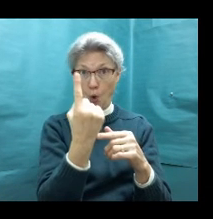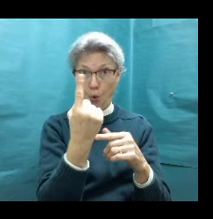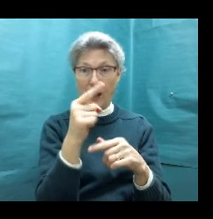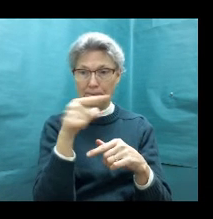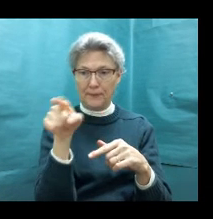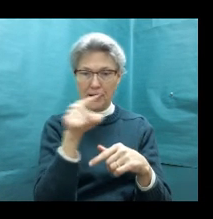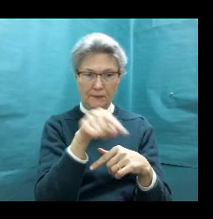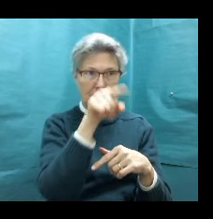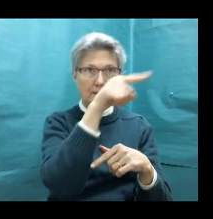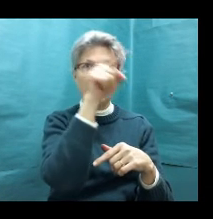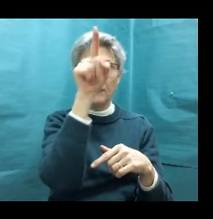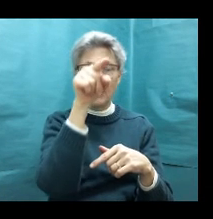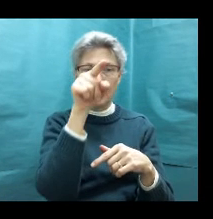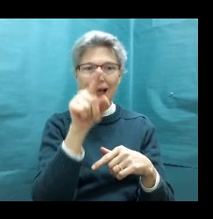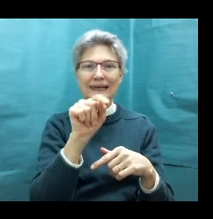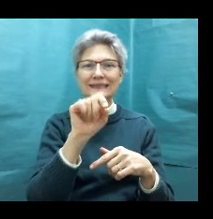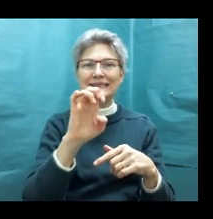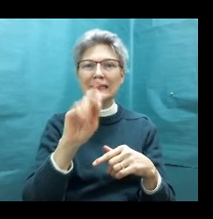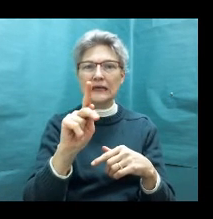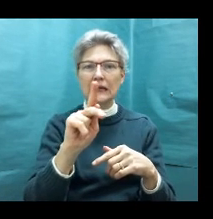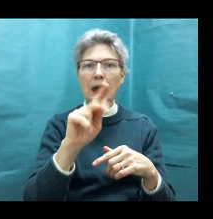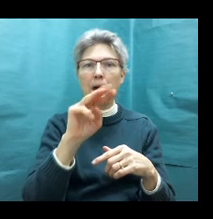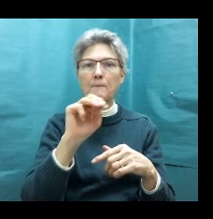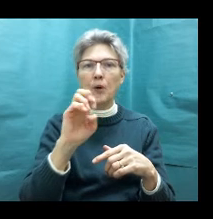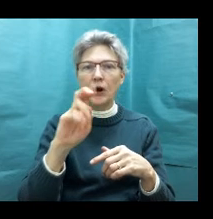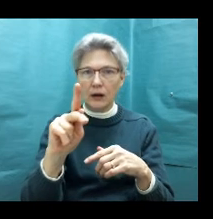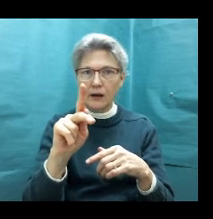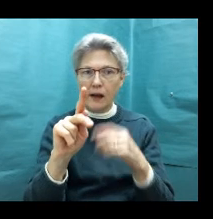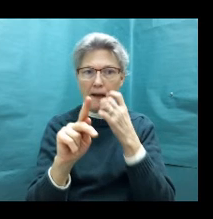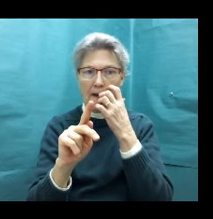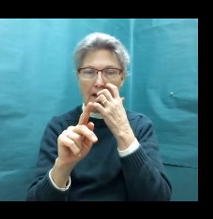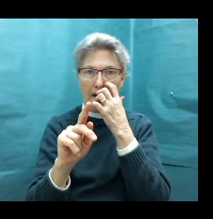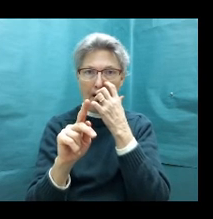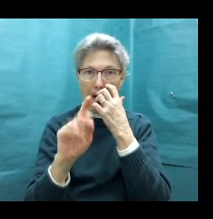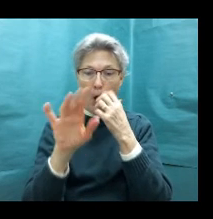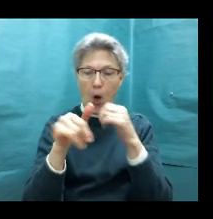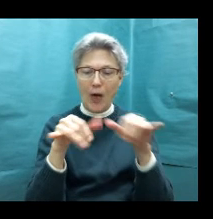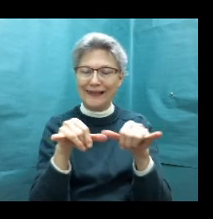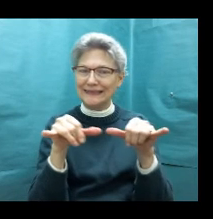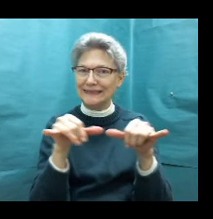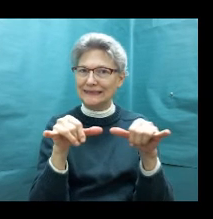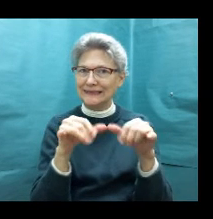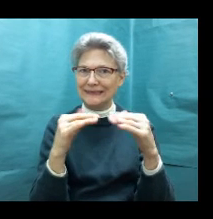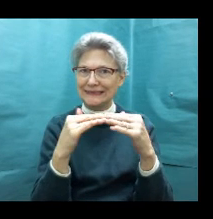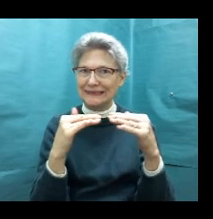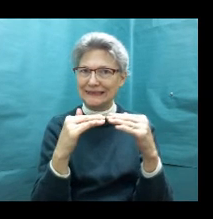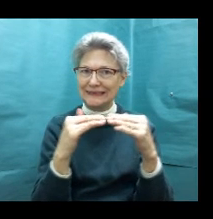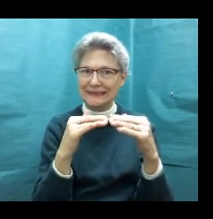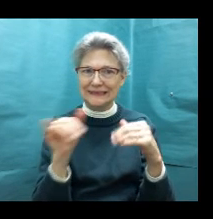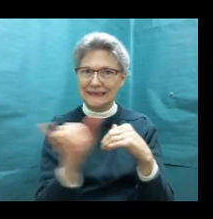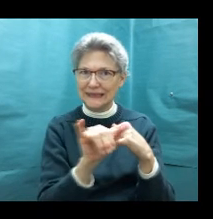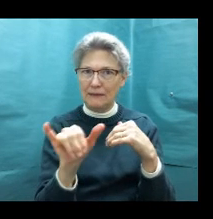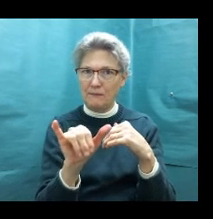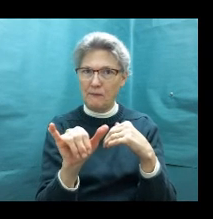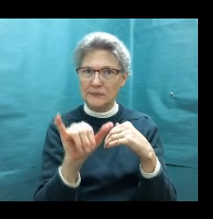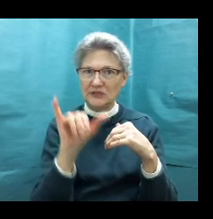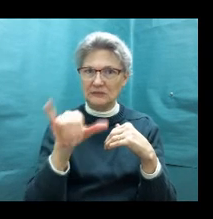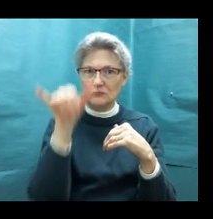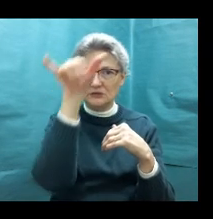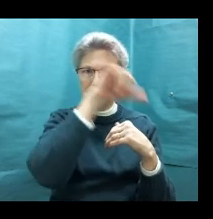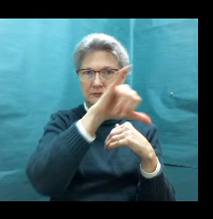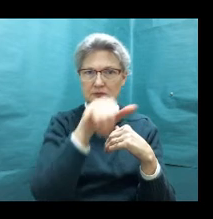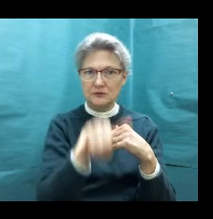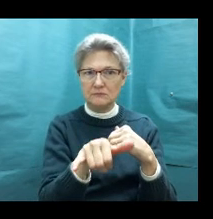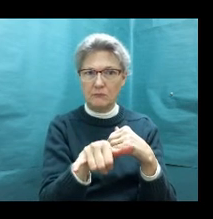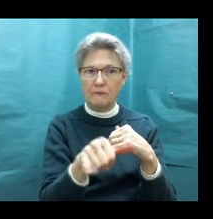just 1? That's because that means all 4 of those sides are the same length. And you'll find 2 pairs of parallel